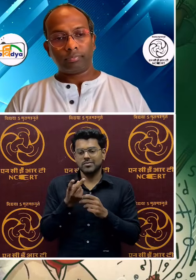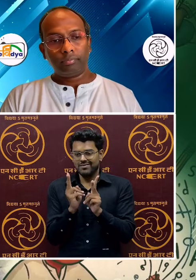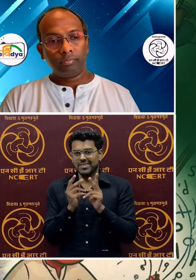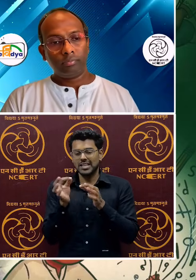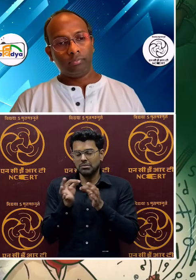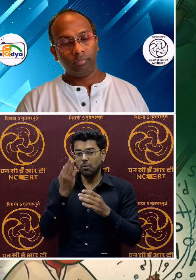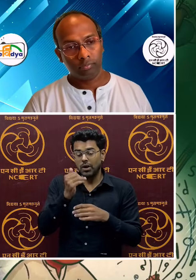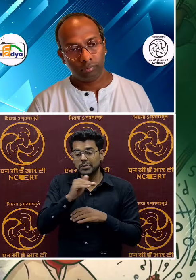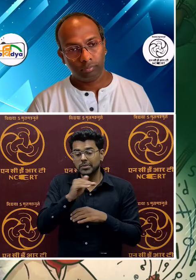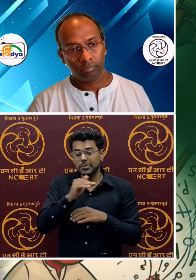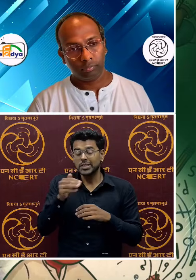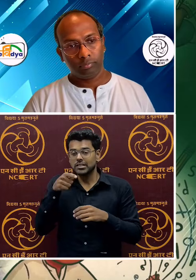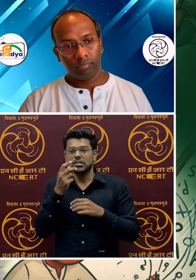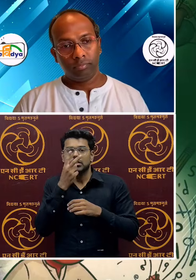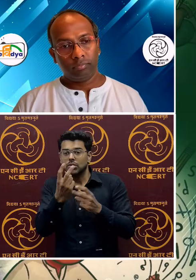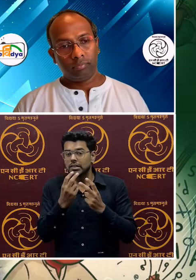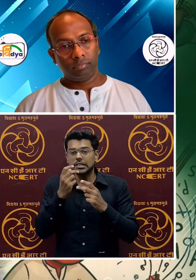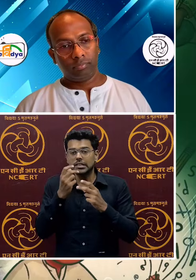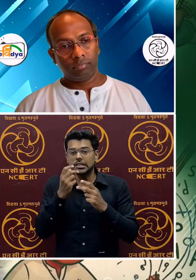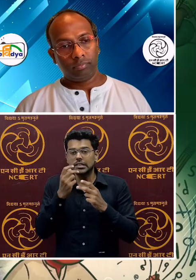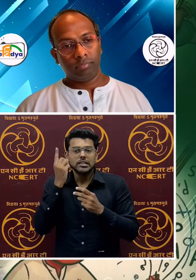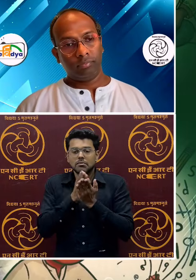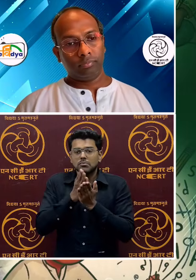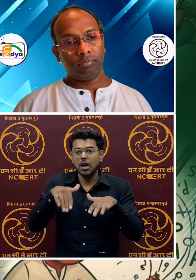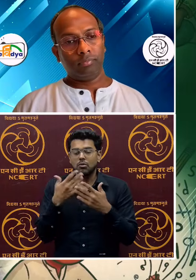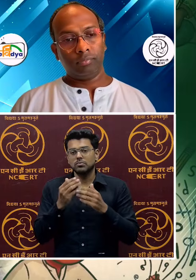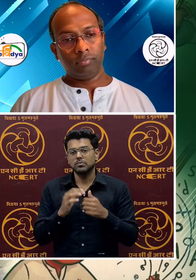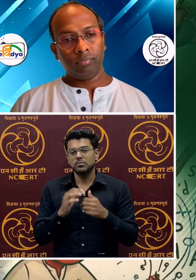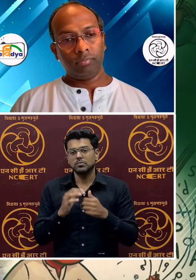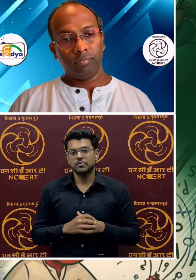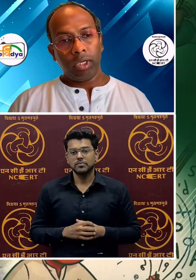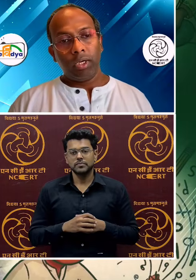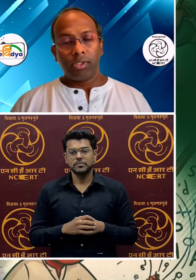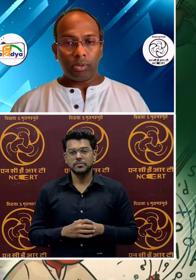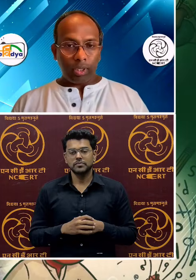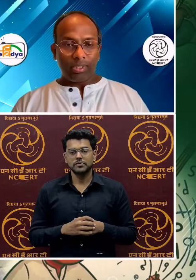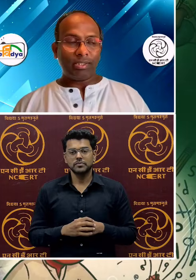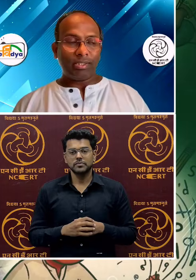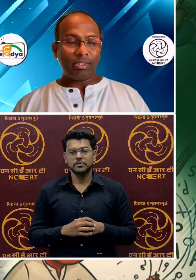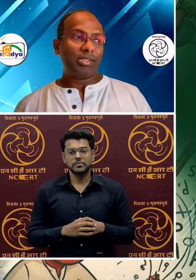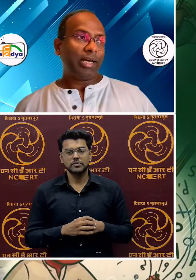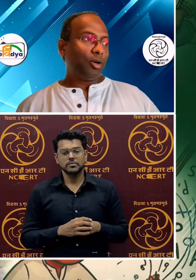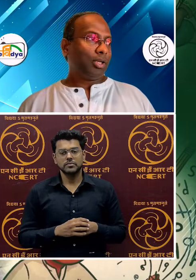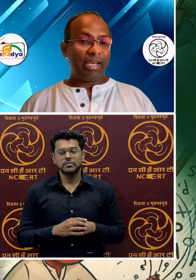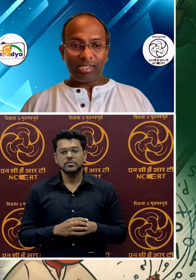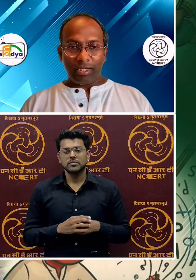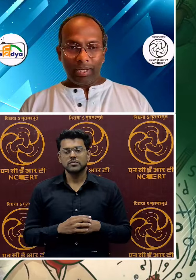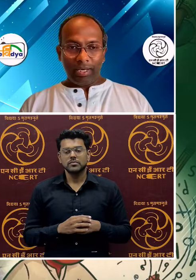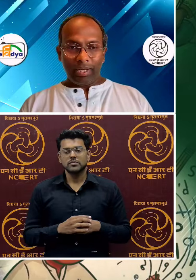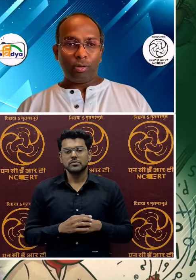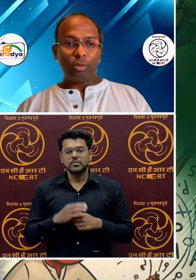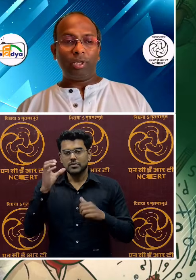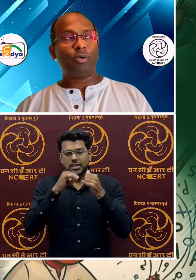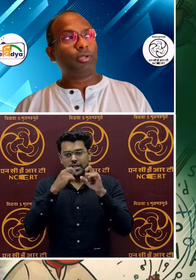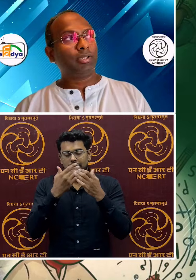think it will be easier for understand and to come up with the ways that can bridge that gap. So there's a slide on the case study.